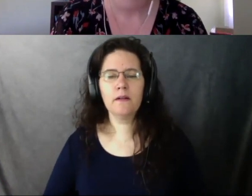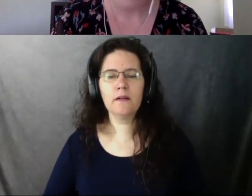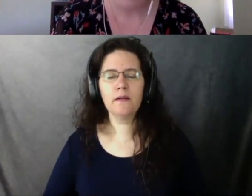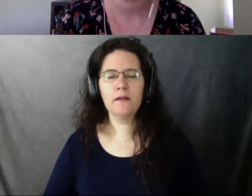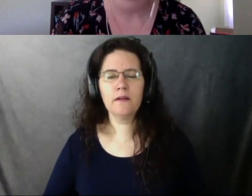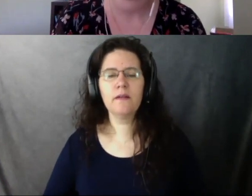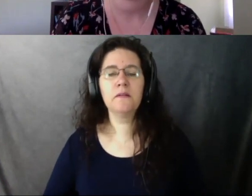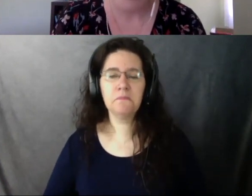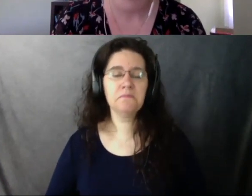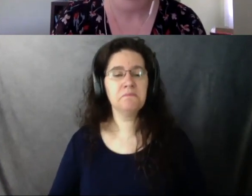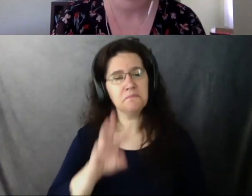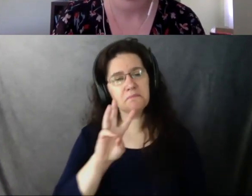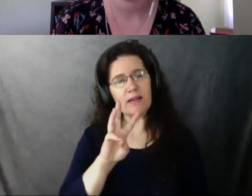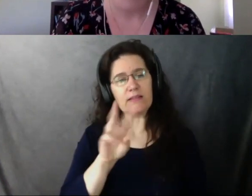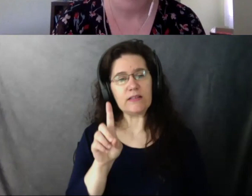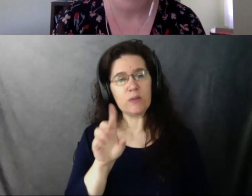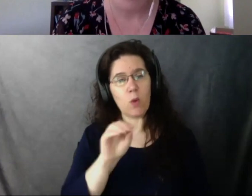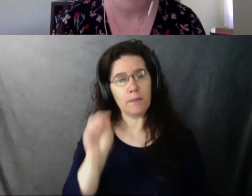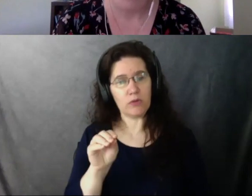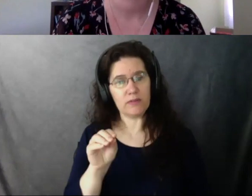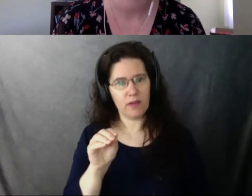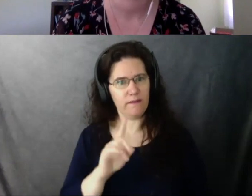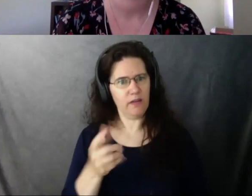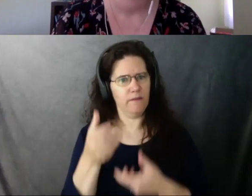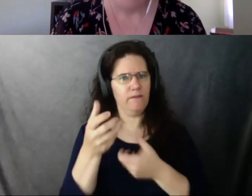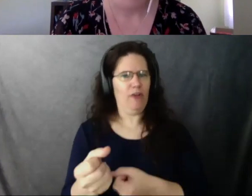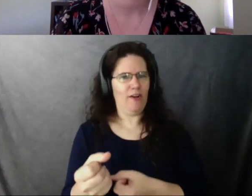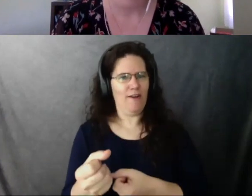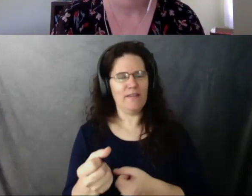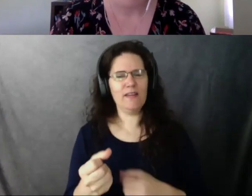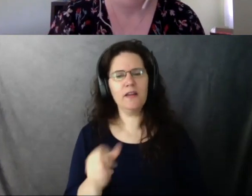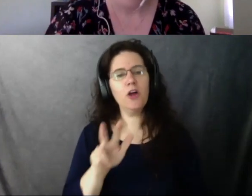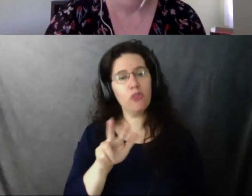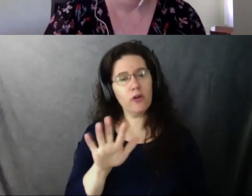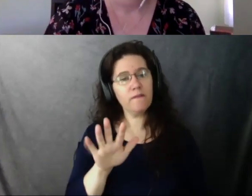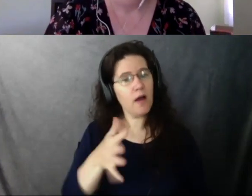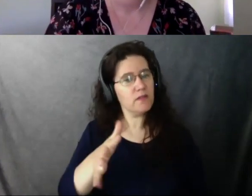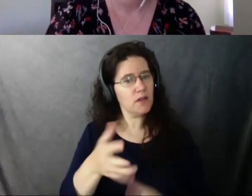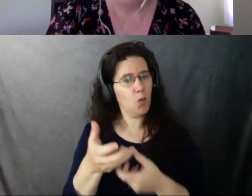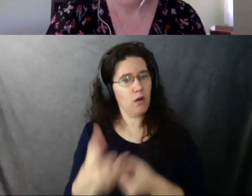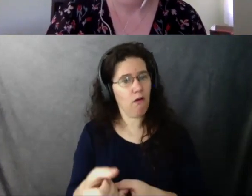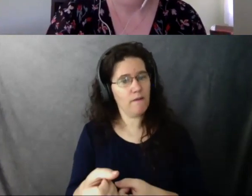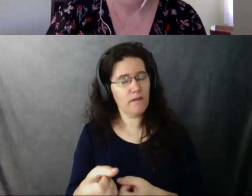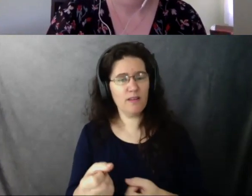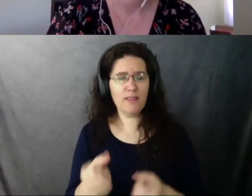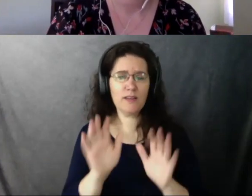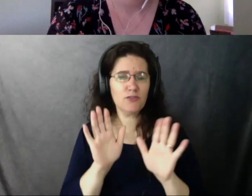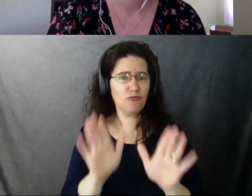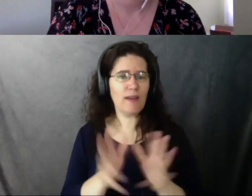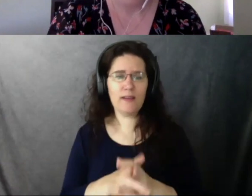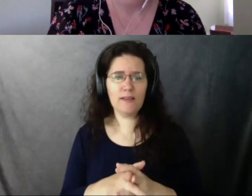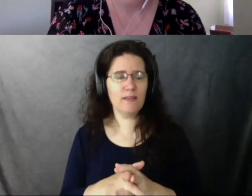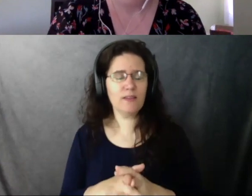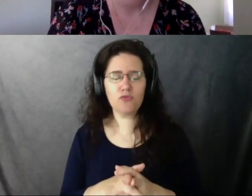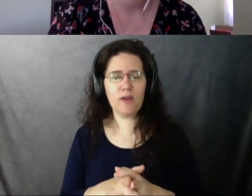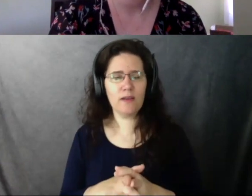So 61% of you say very confident and 35% say somewhat confident. That's really great to see as well.